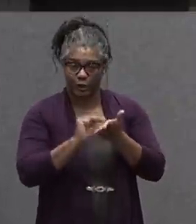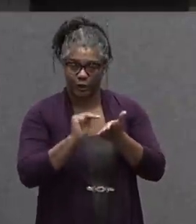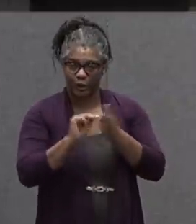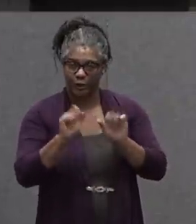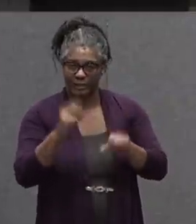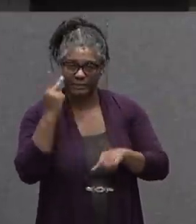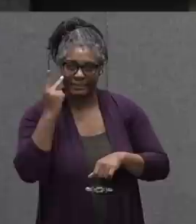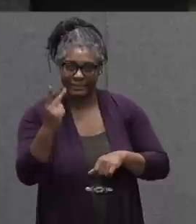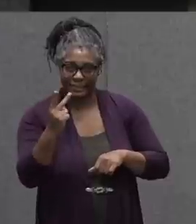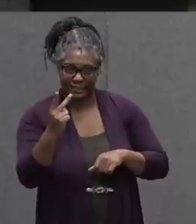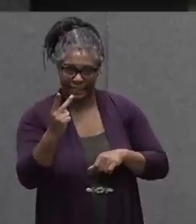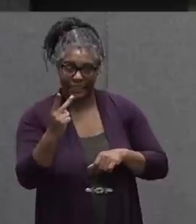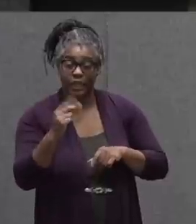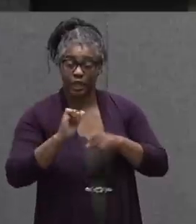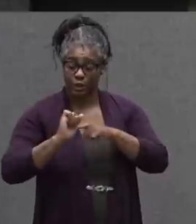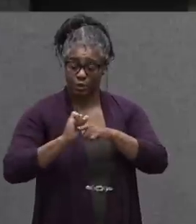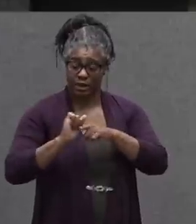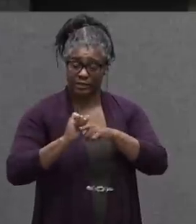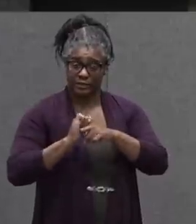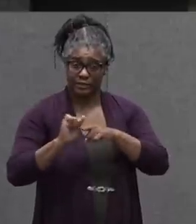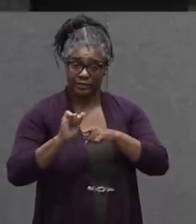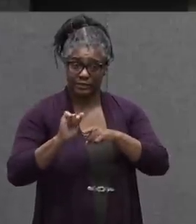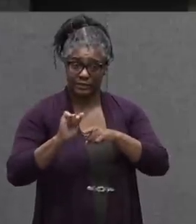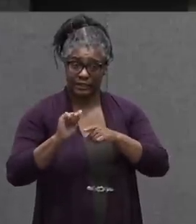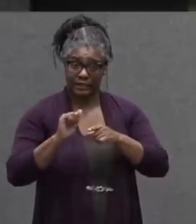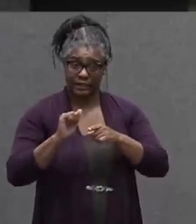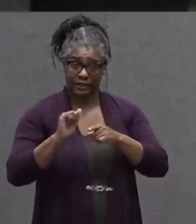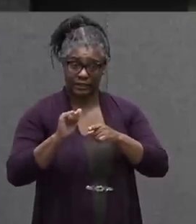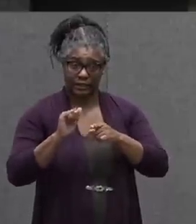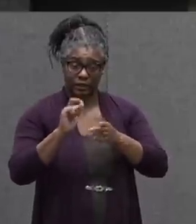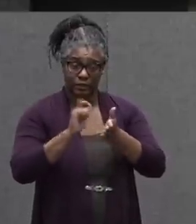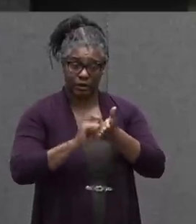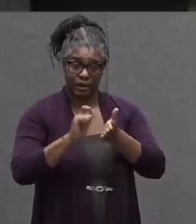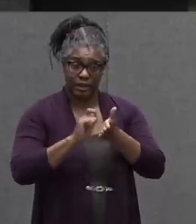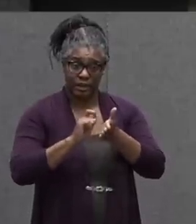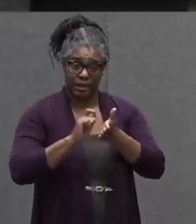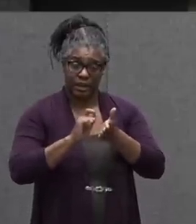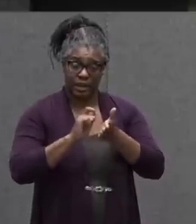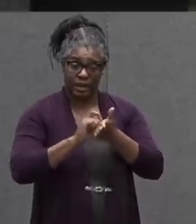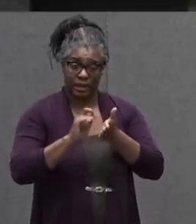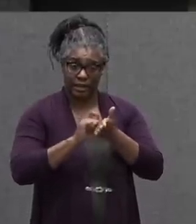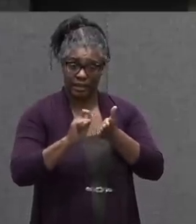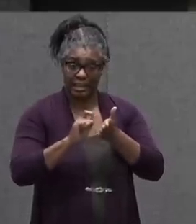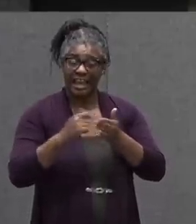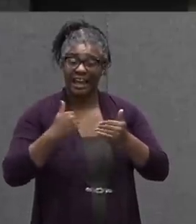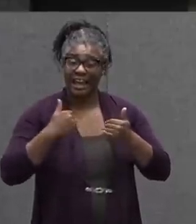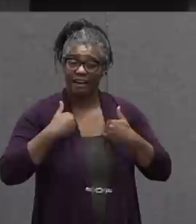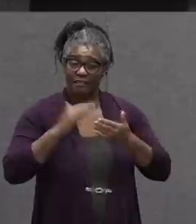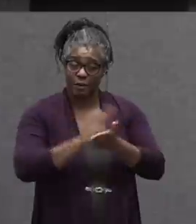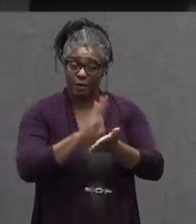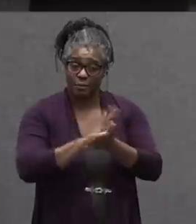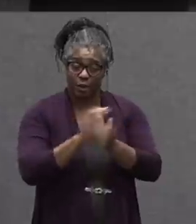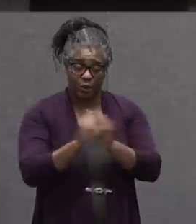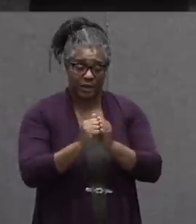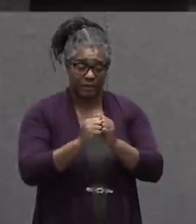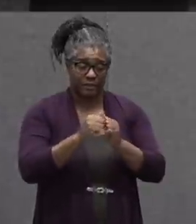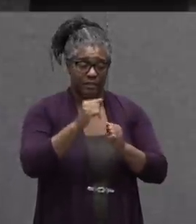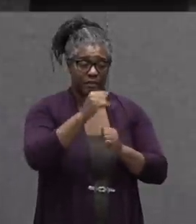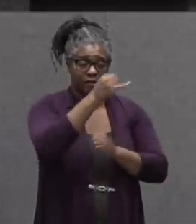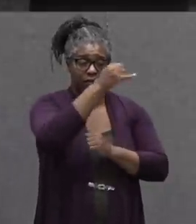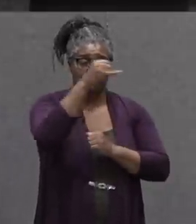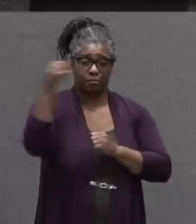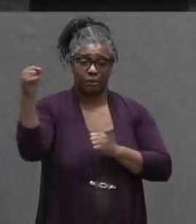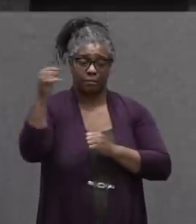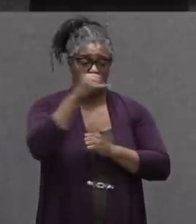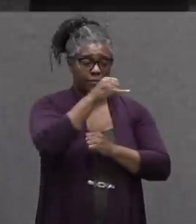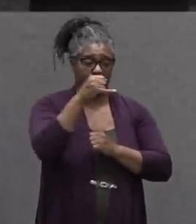my words, since I don't have handwriting paper here, I just make my own. And you could use a